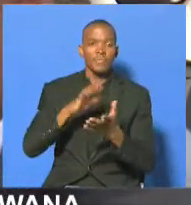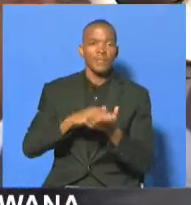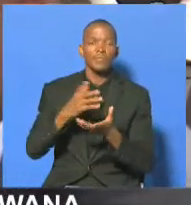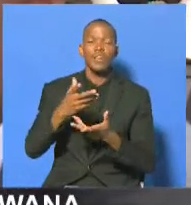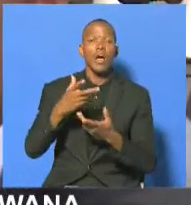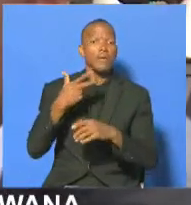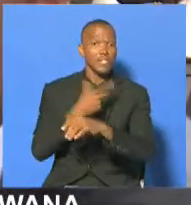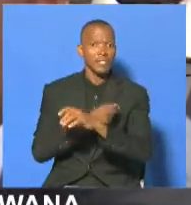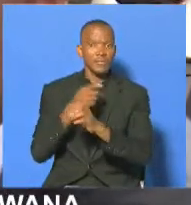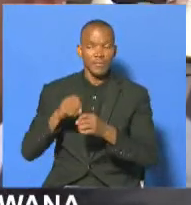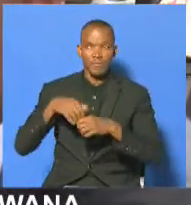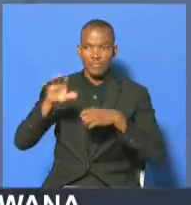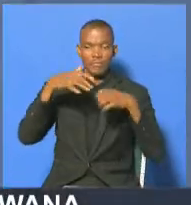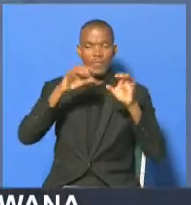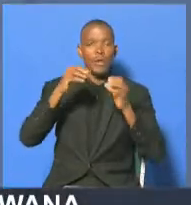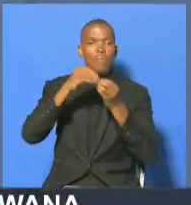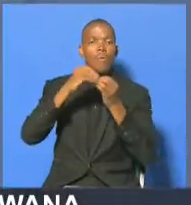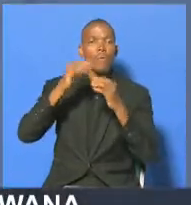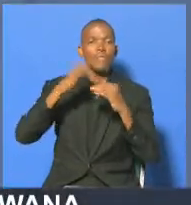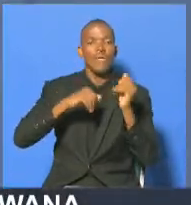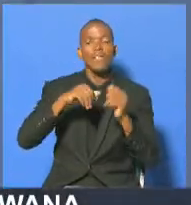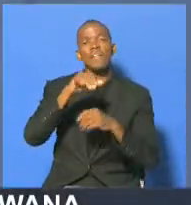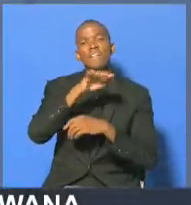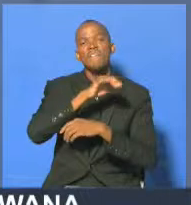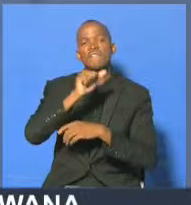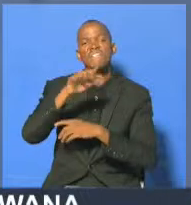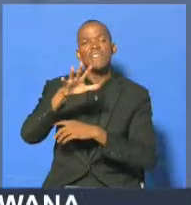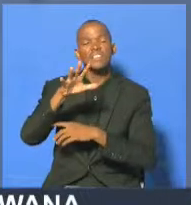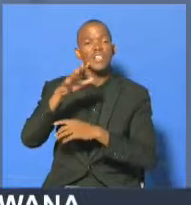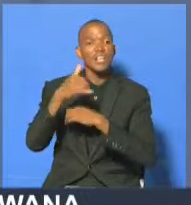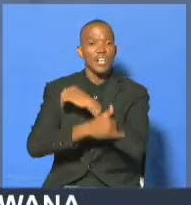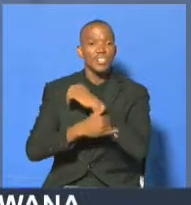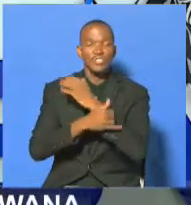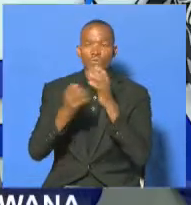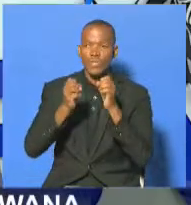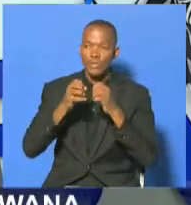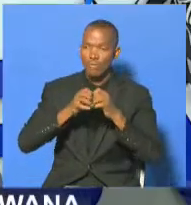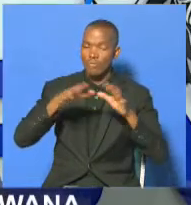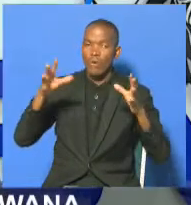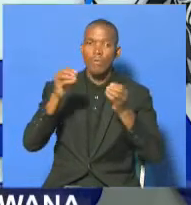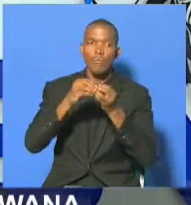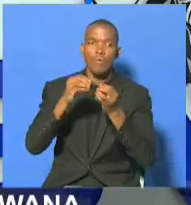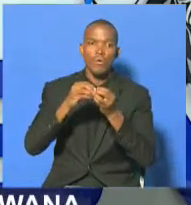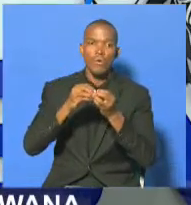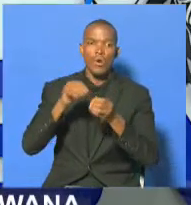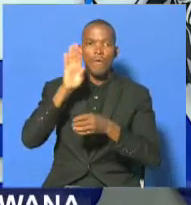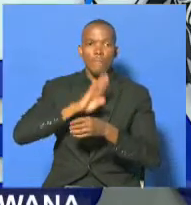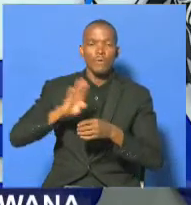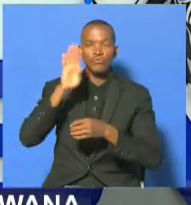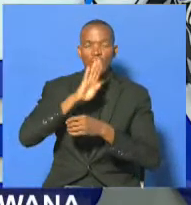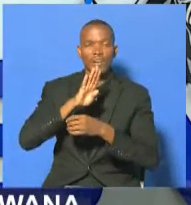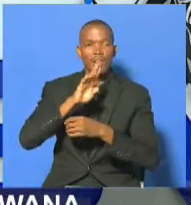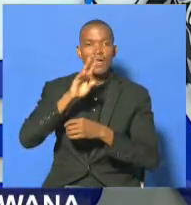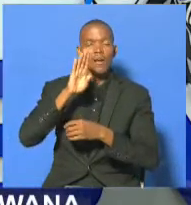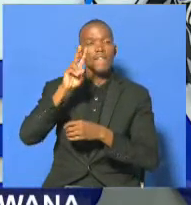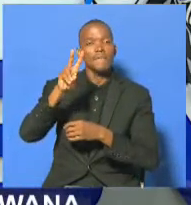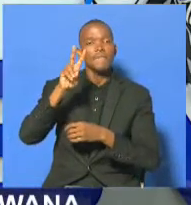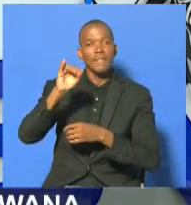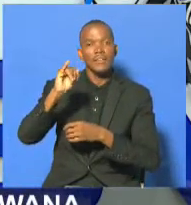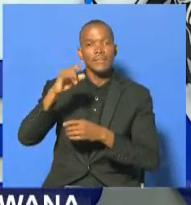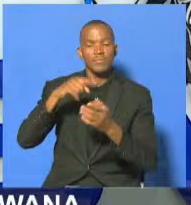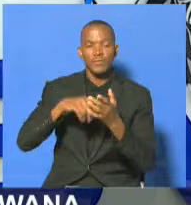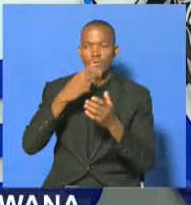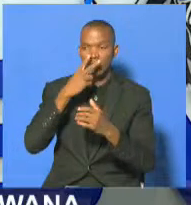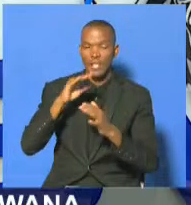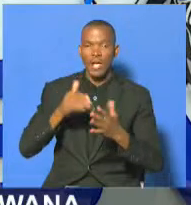vaccines to more than 15 countries, and it's looking to expand its horizons. Mo Botswana Vaccine Institute gore a to go itemogela